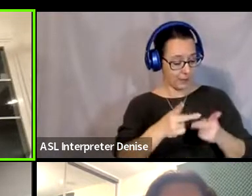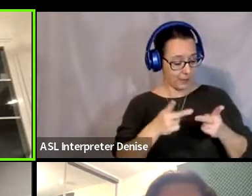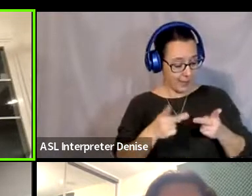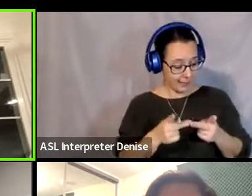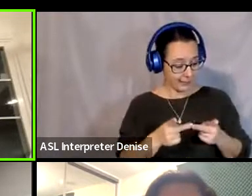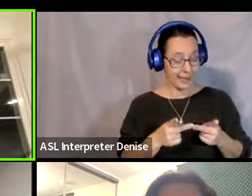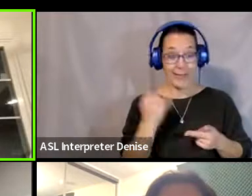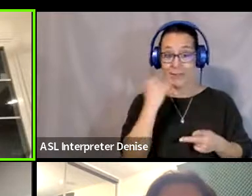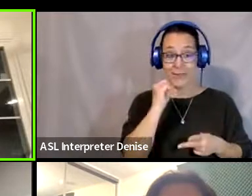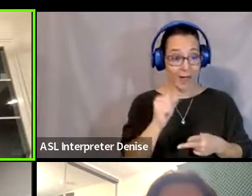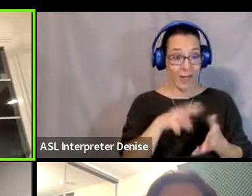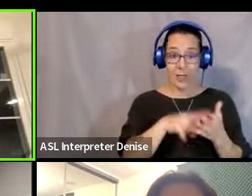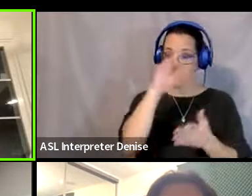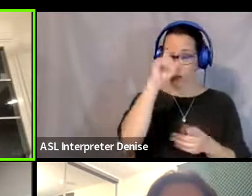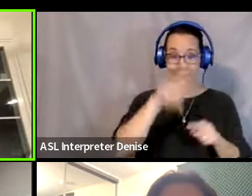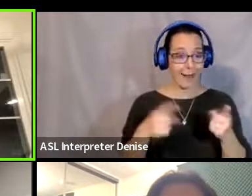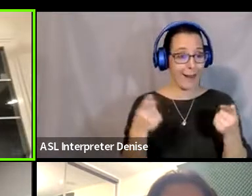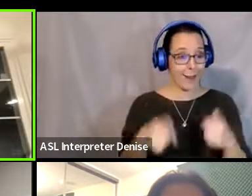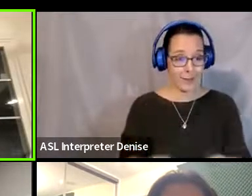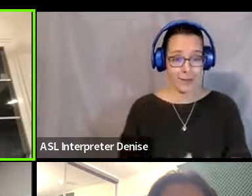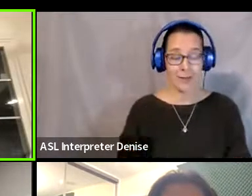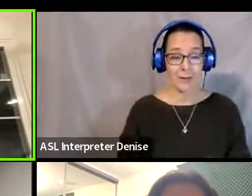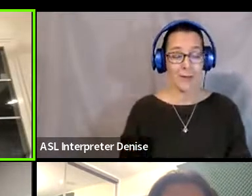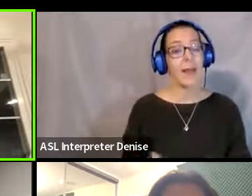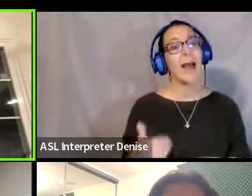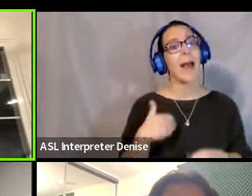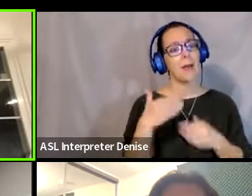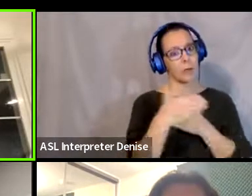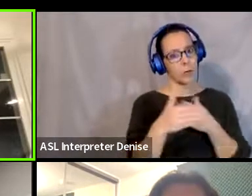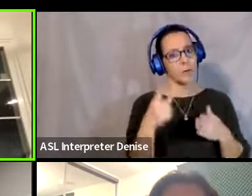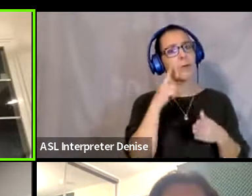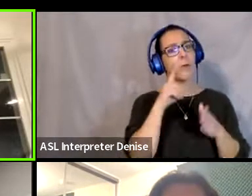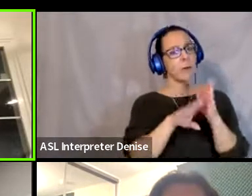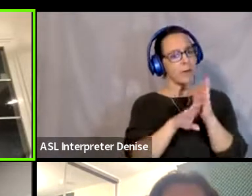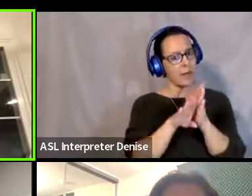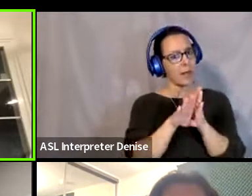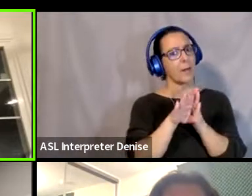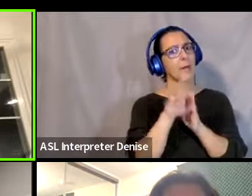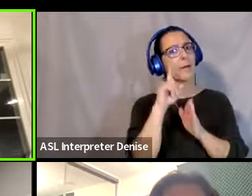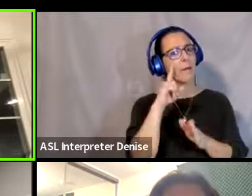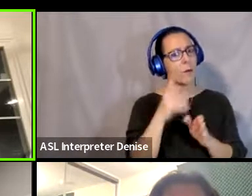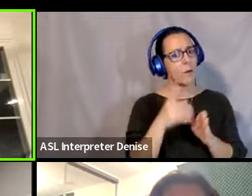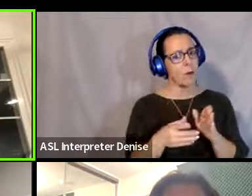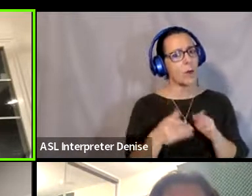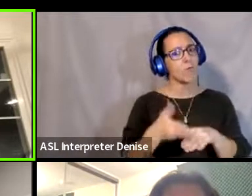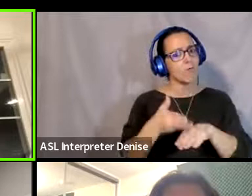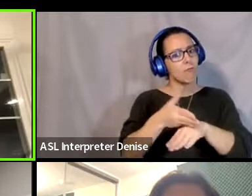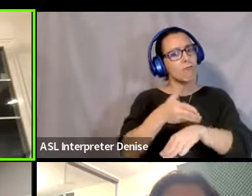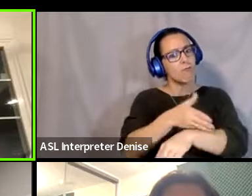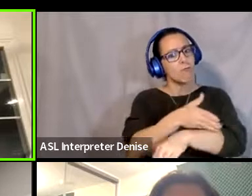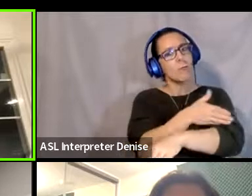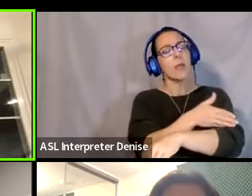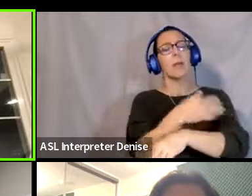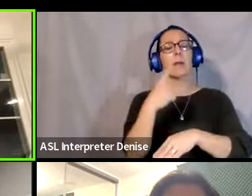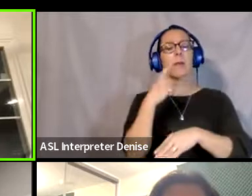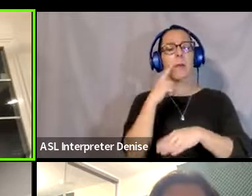do. There is room for growth in the area. There is room for growth for development of curriculum that's going to